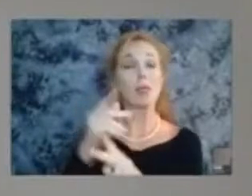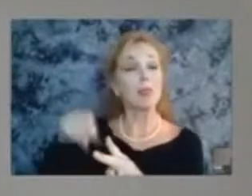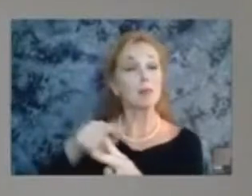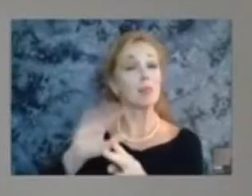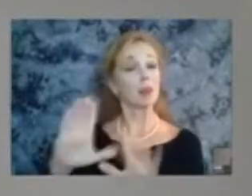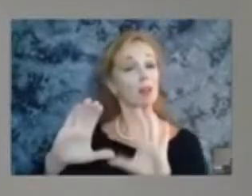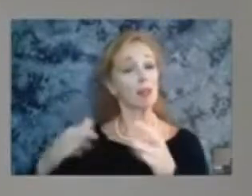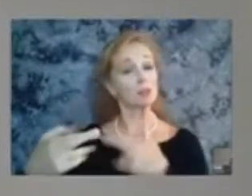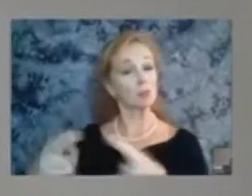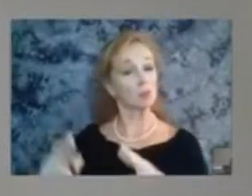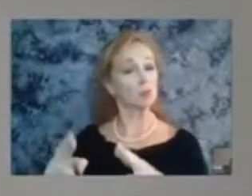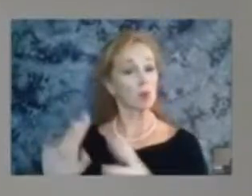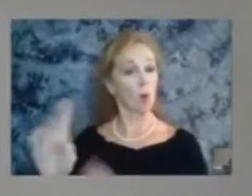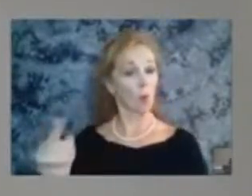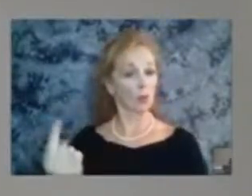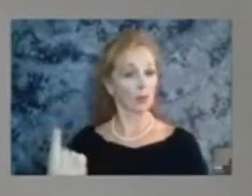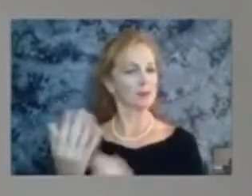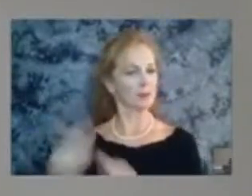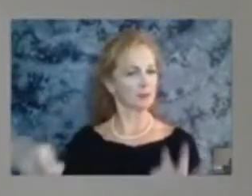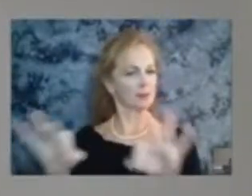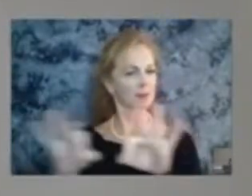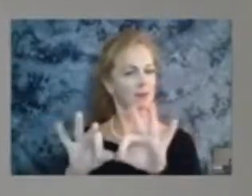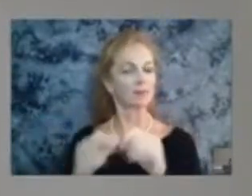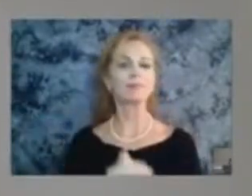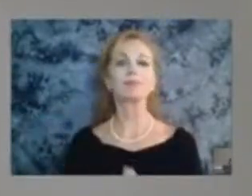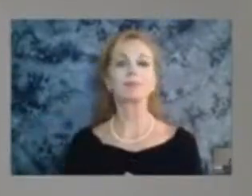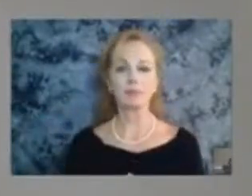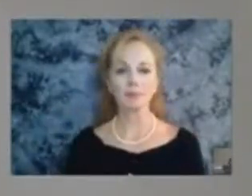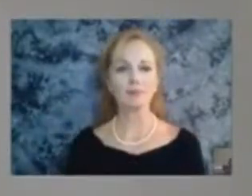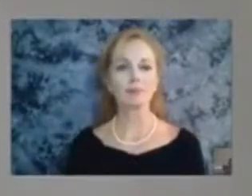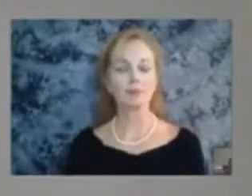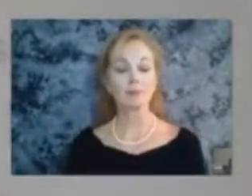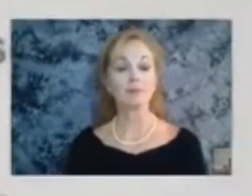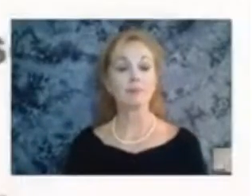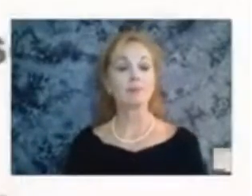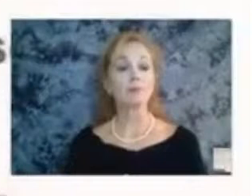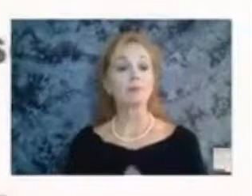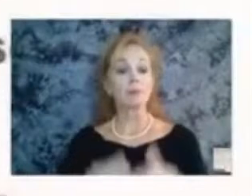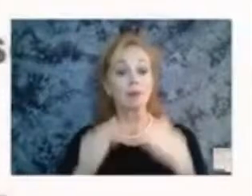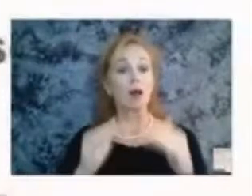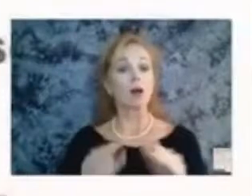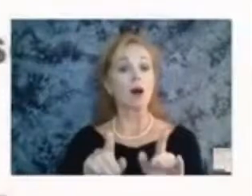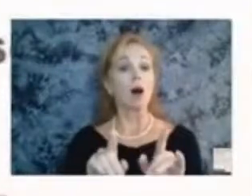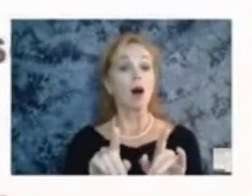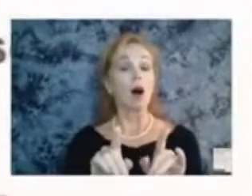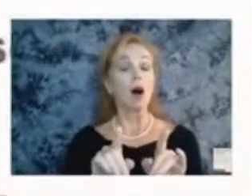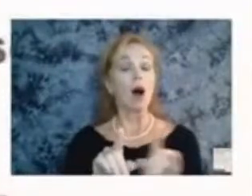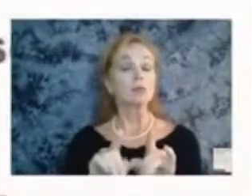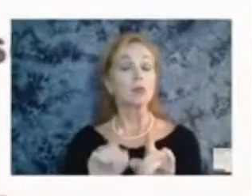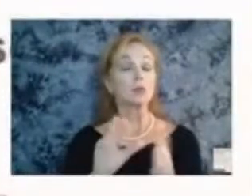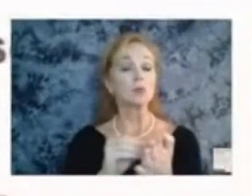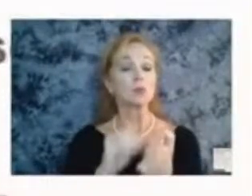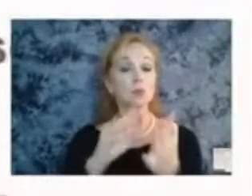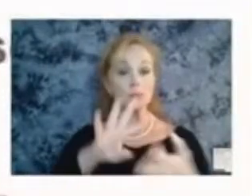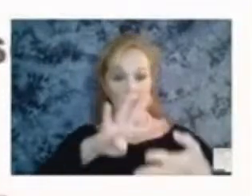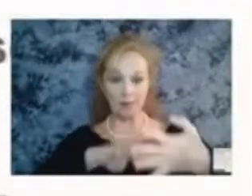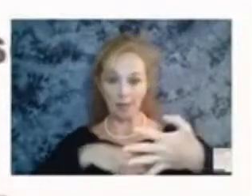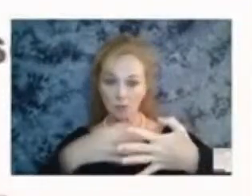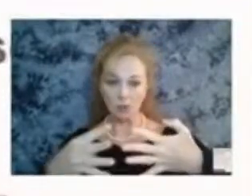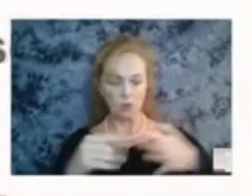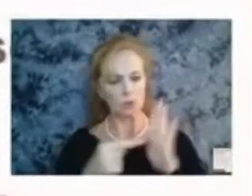which is critically important. Also, I think I've highlighted this already, student schedules we were conscious that they need to reflect a little